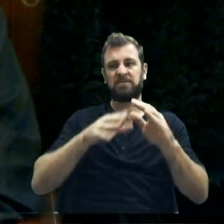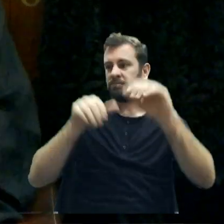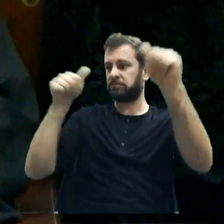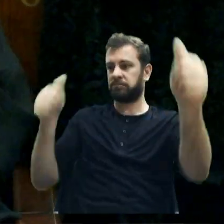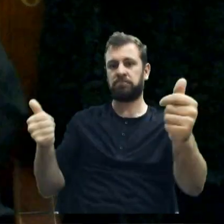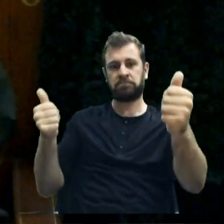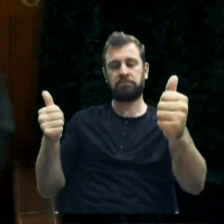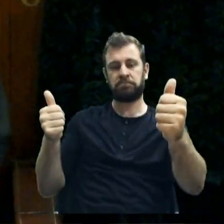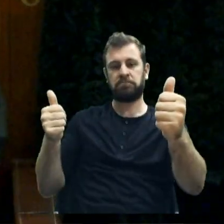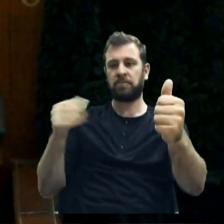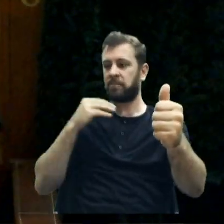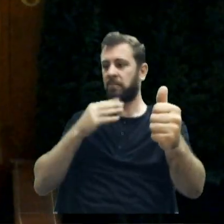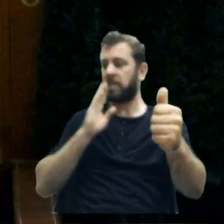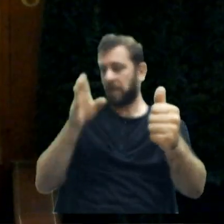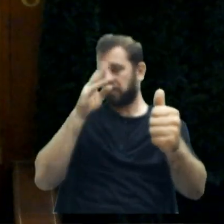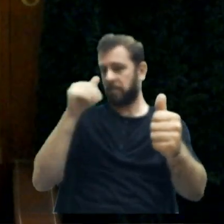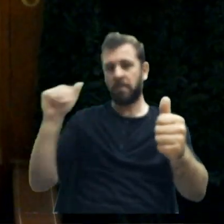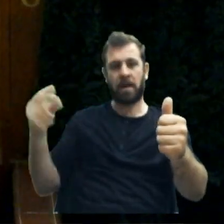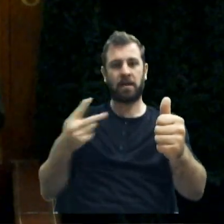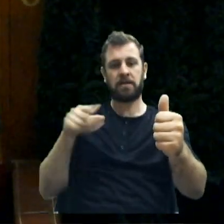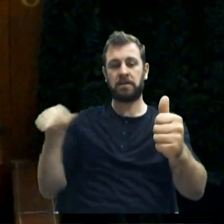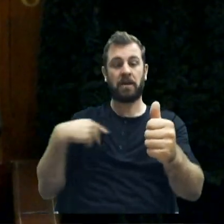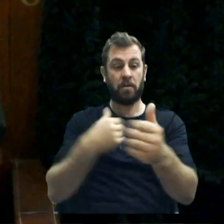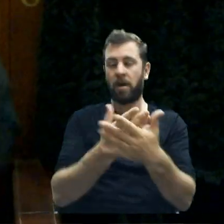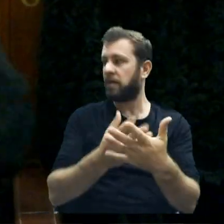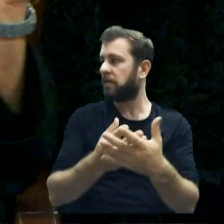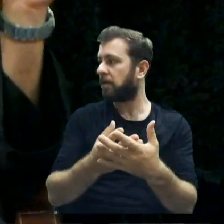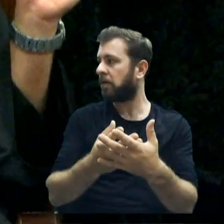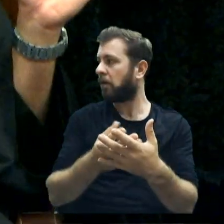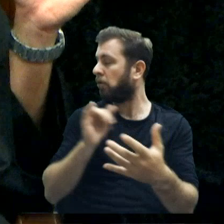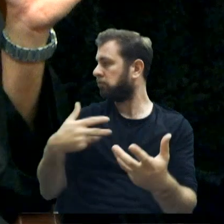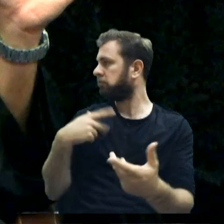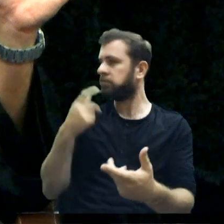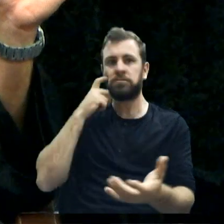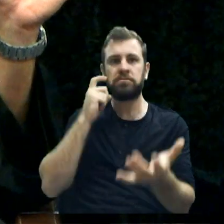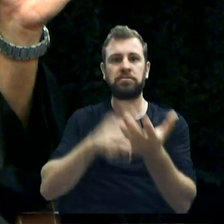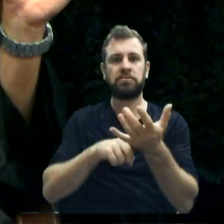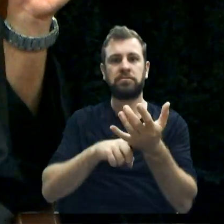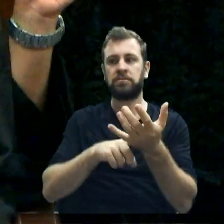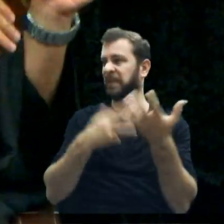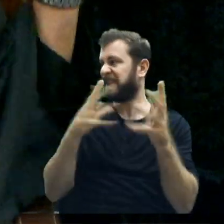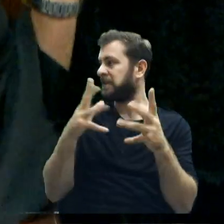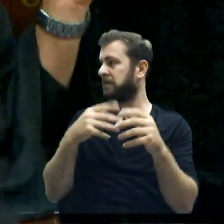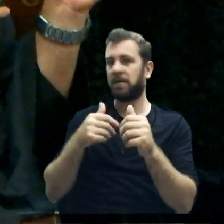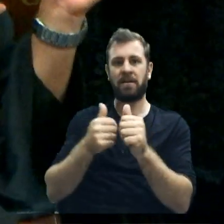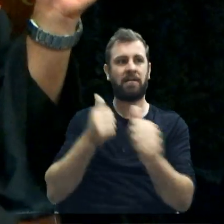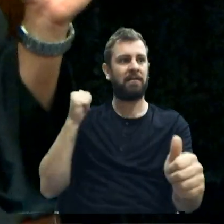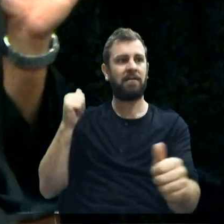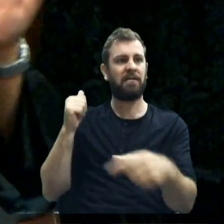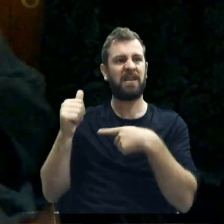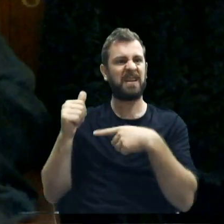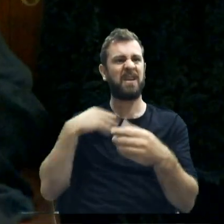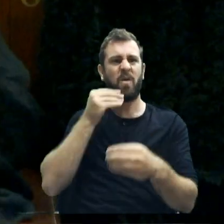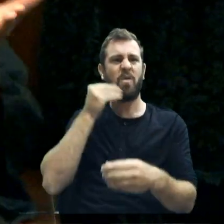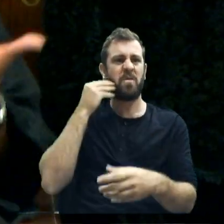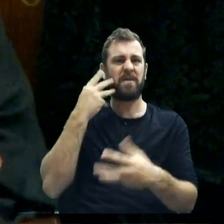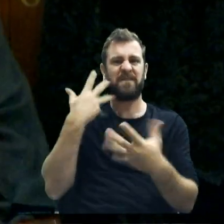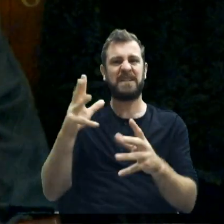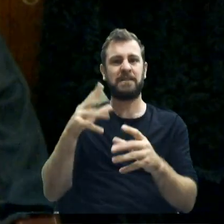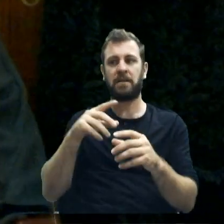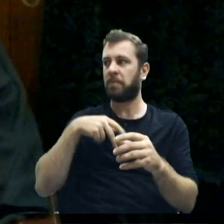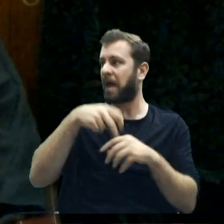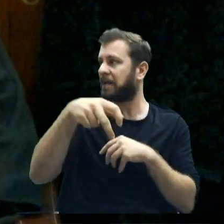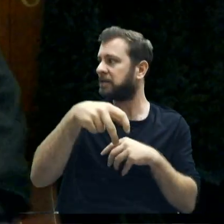And the man gets to his house, and all of a sudden he realizes that we passed by Imam Ali's house several minutes ago. He said, Mawla, I'm